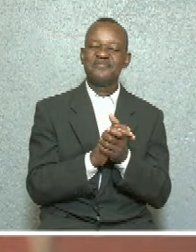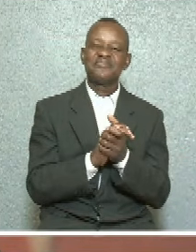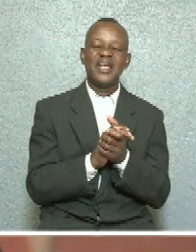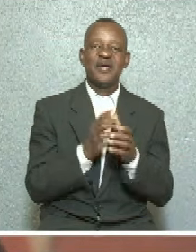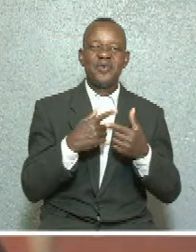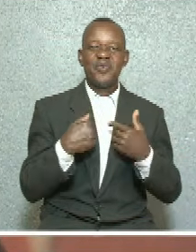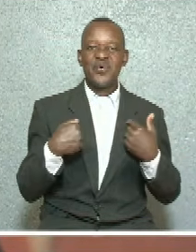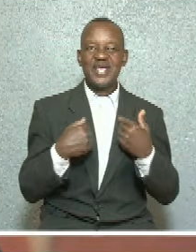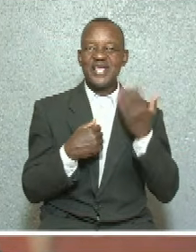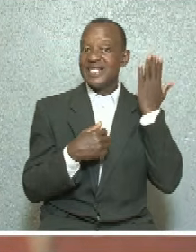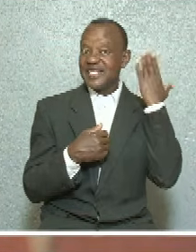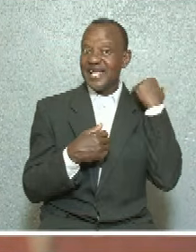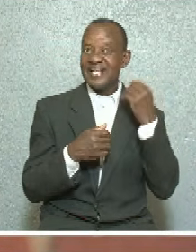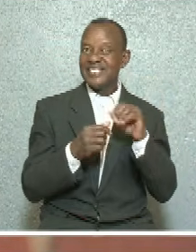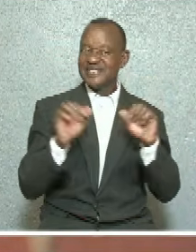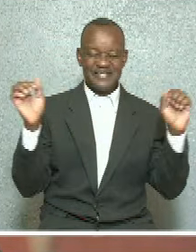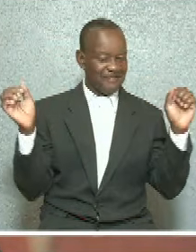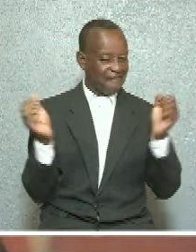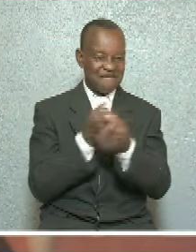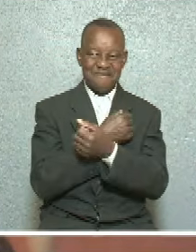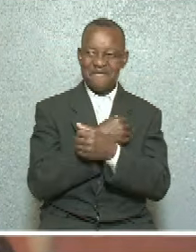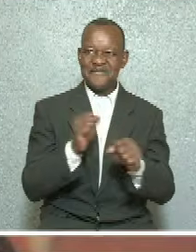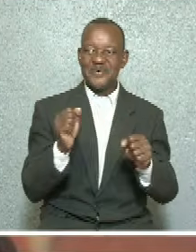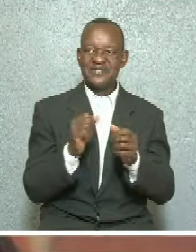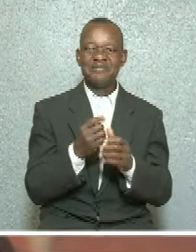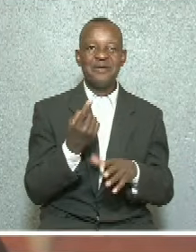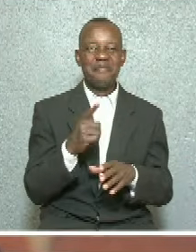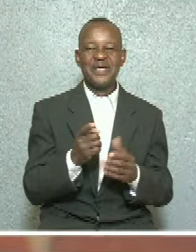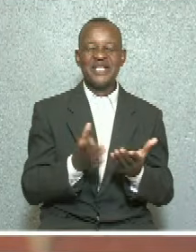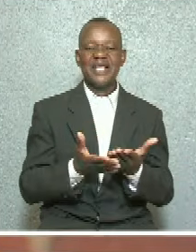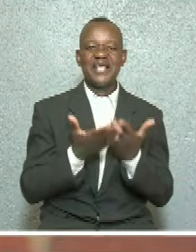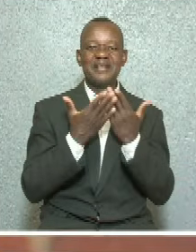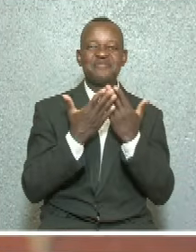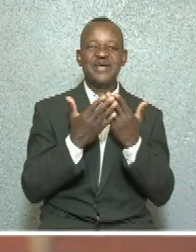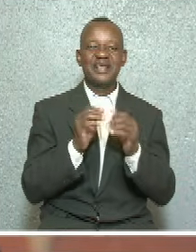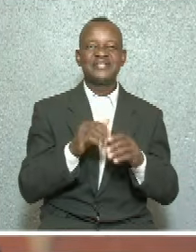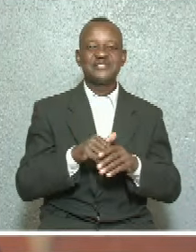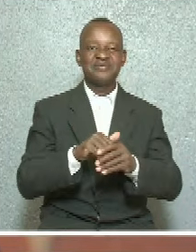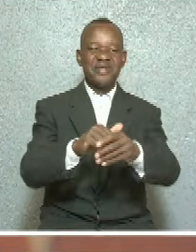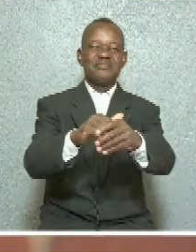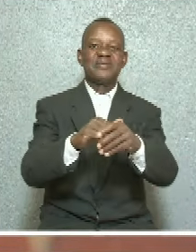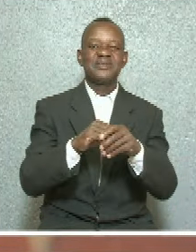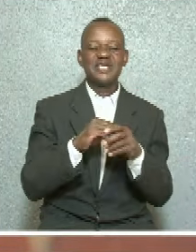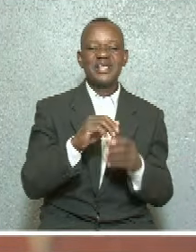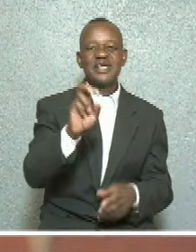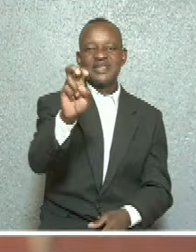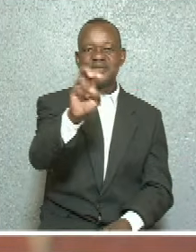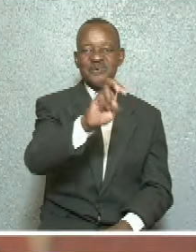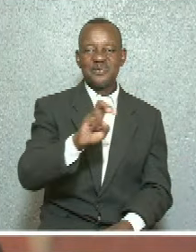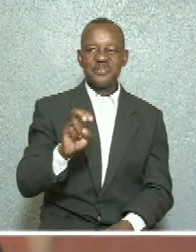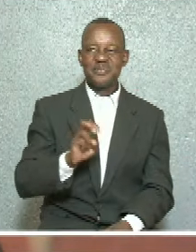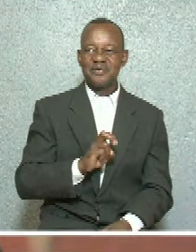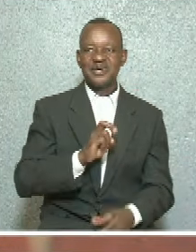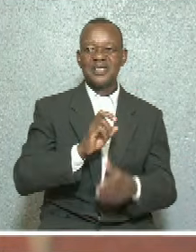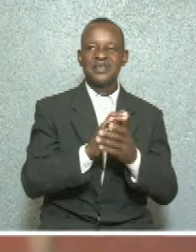it. Imagine taking your kids to SWAPO, taking your kids to